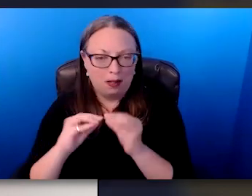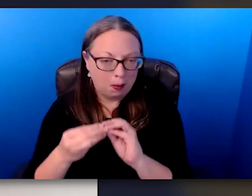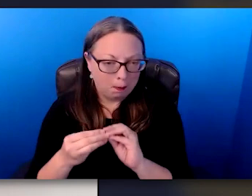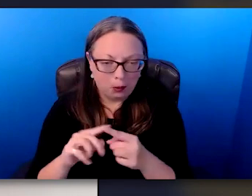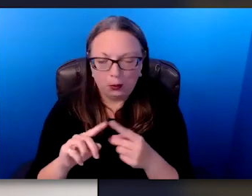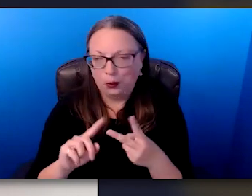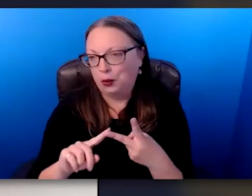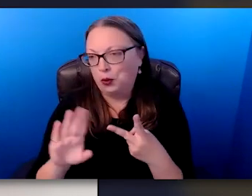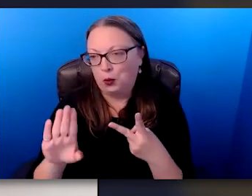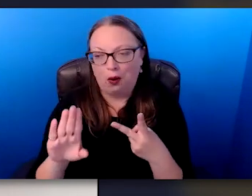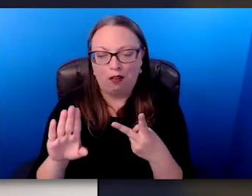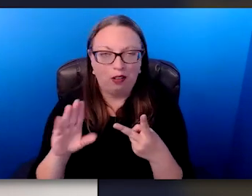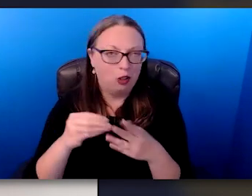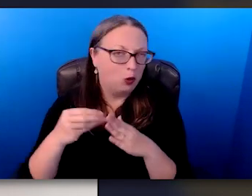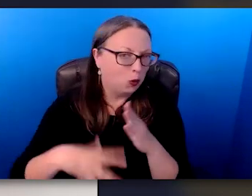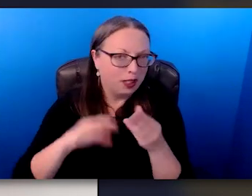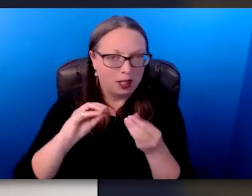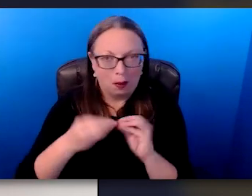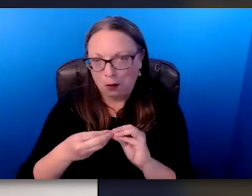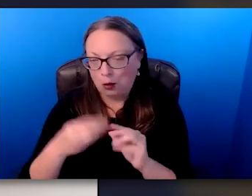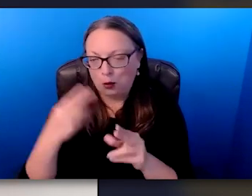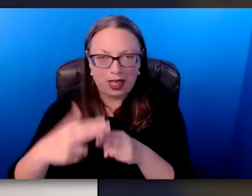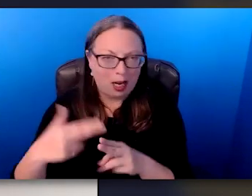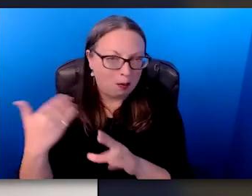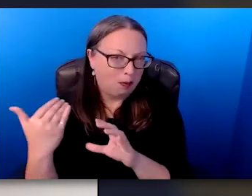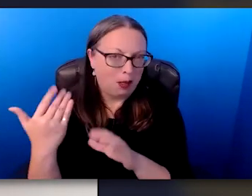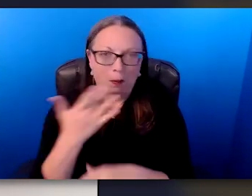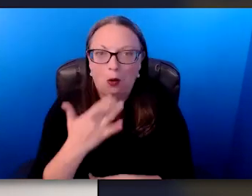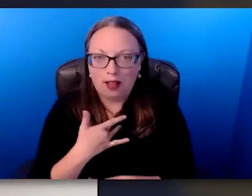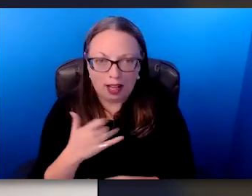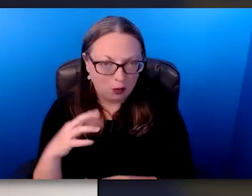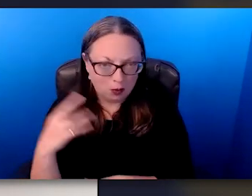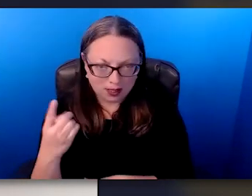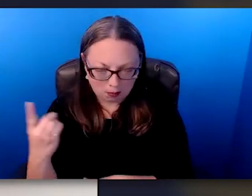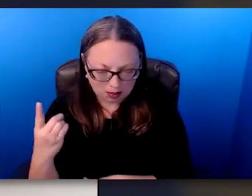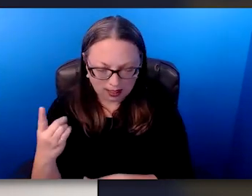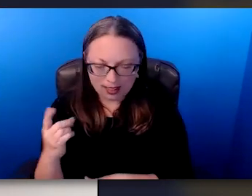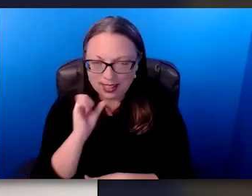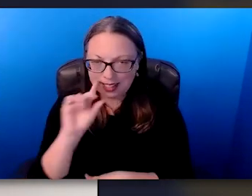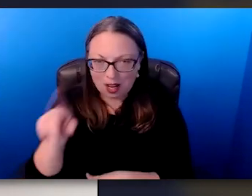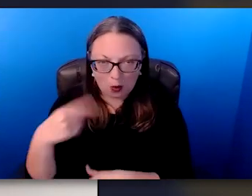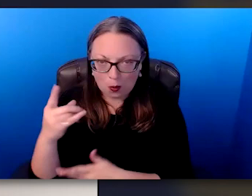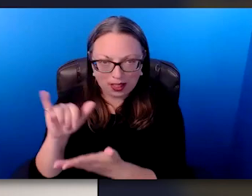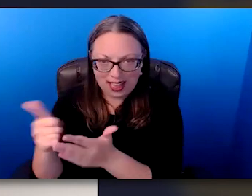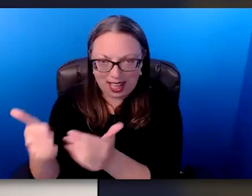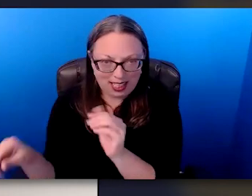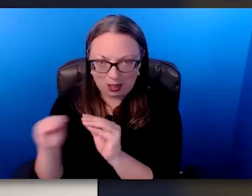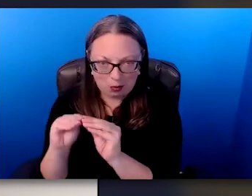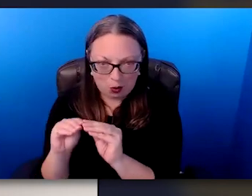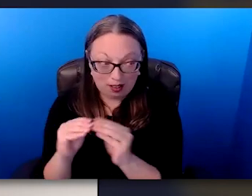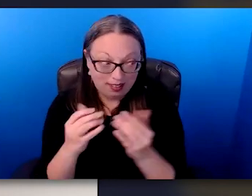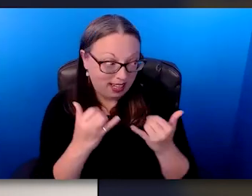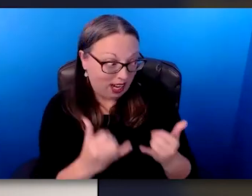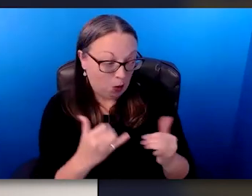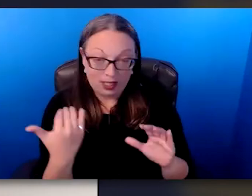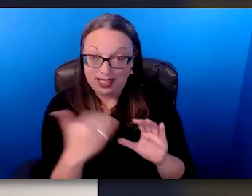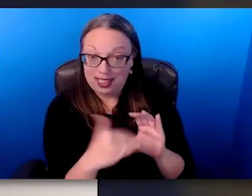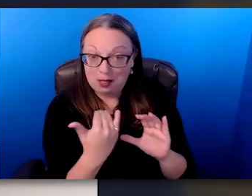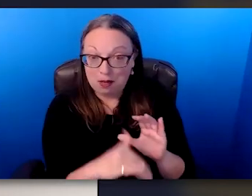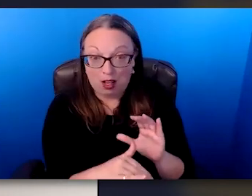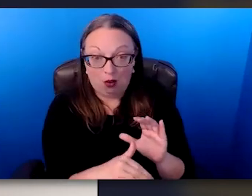and your birth date. It is every email you write, every piece of writing that you upload